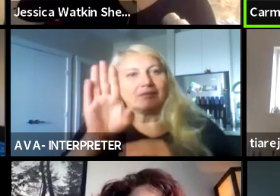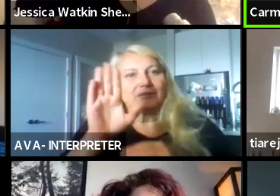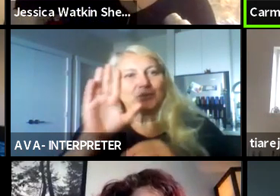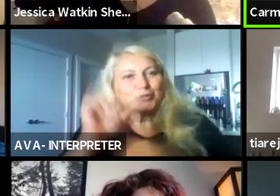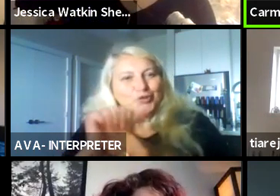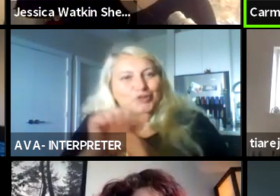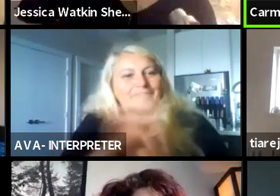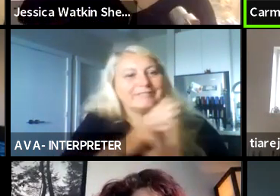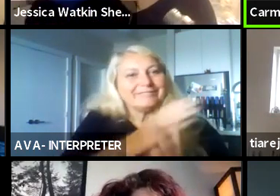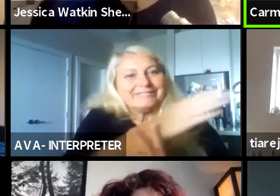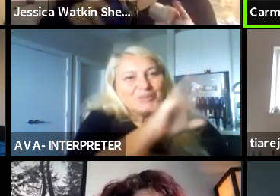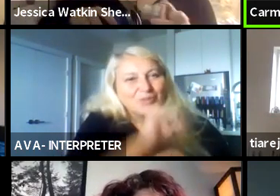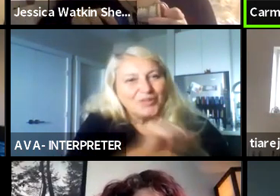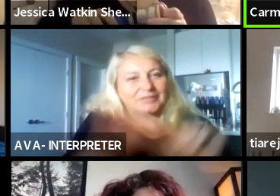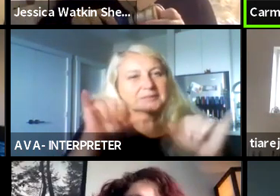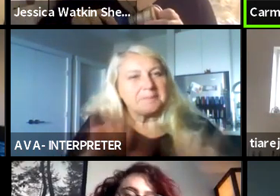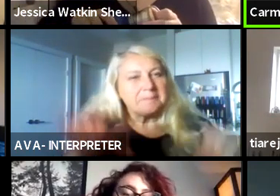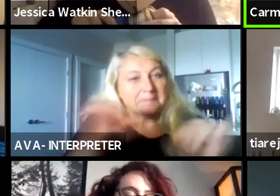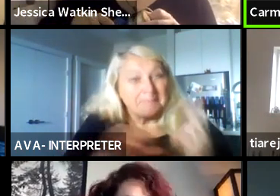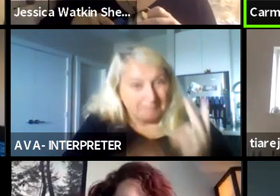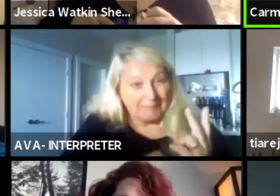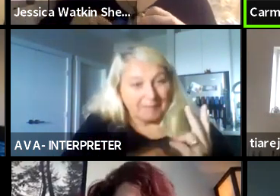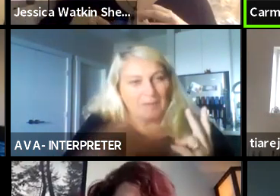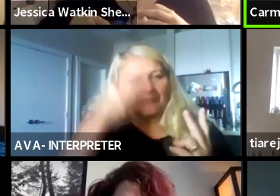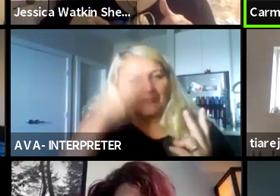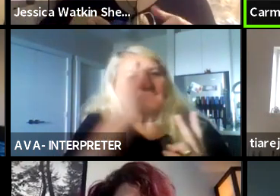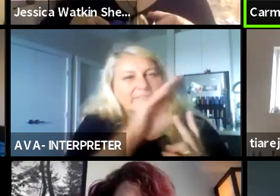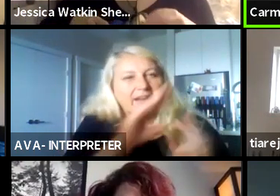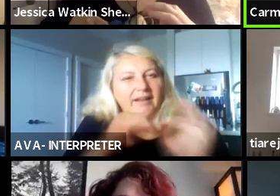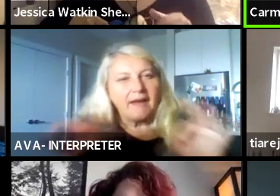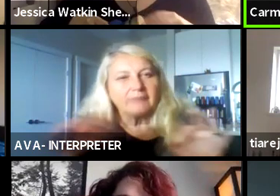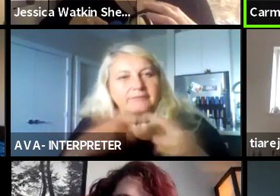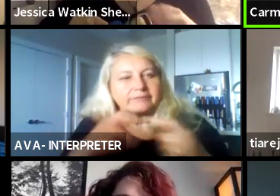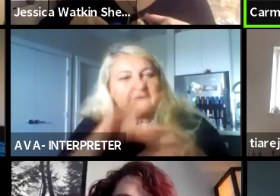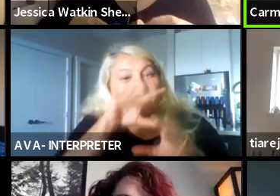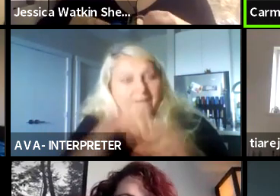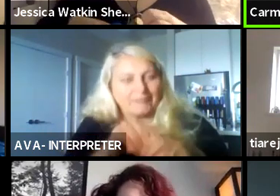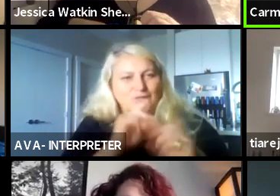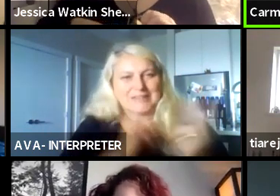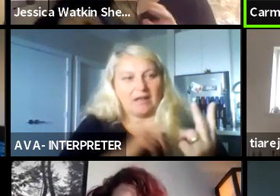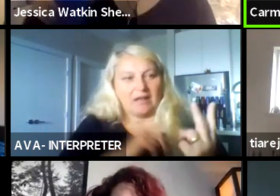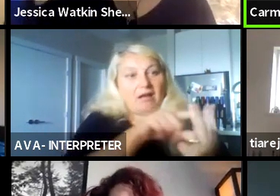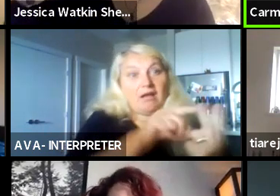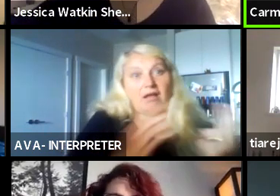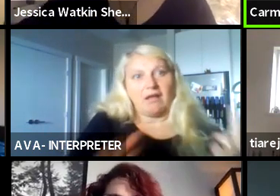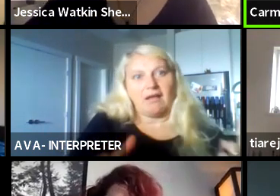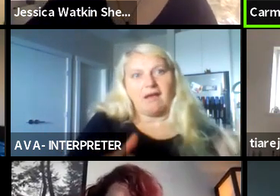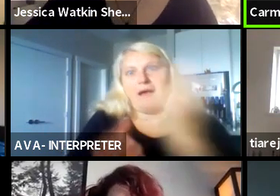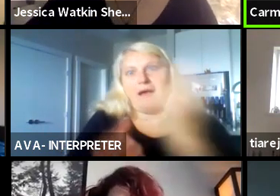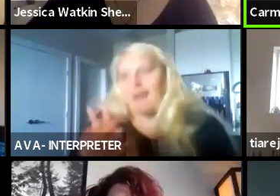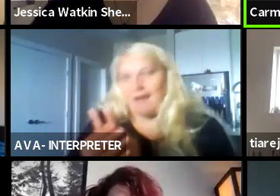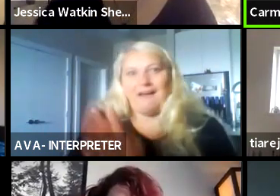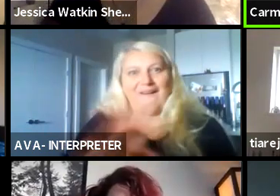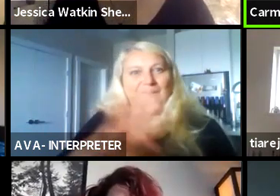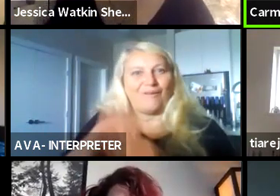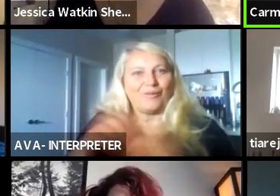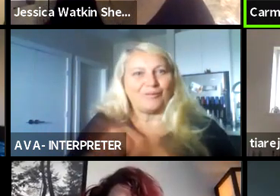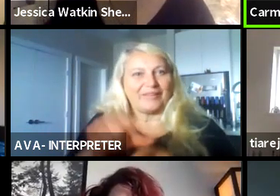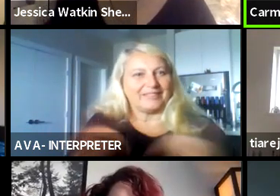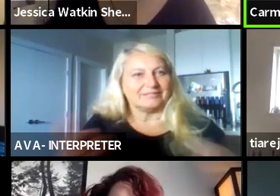ways, based on like the language that was chosen for the invitation that we all got to participate in these